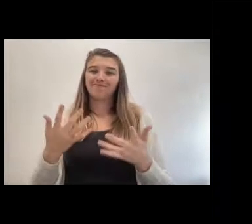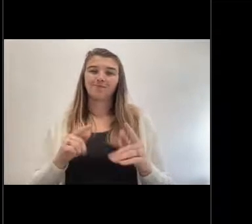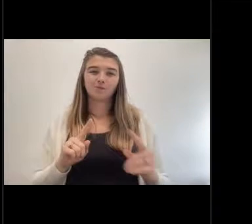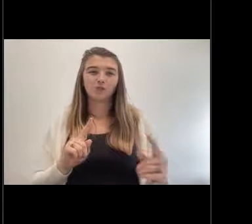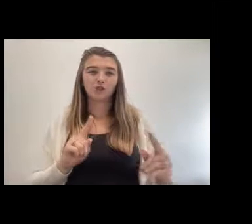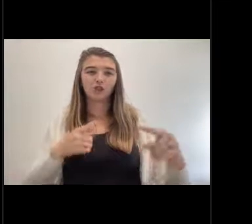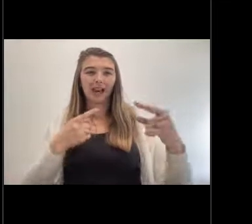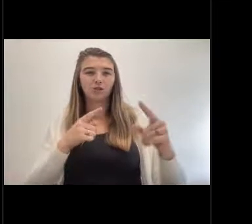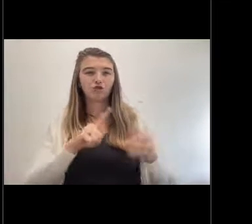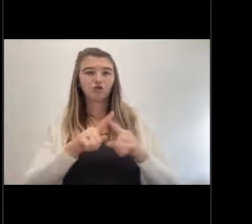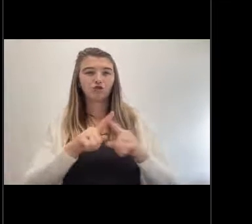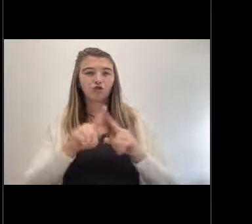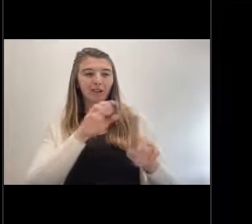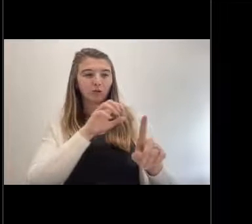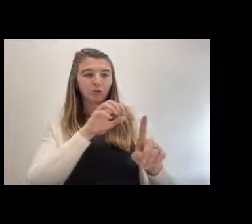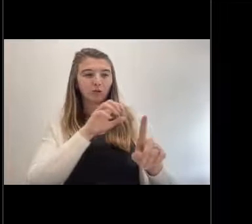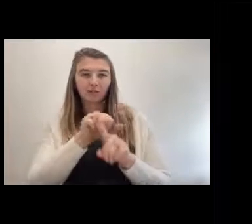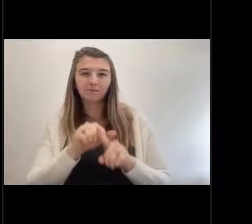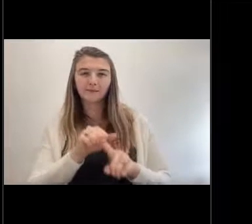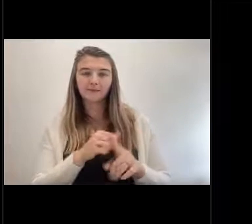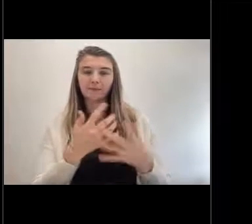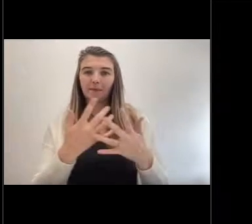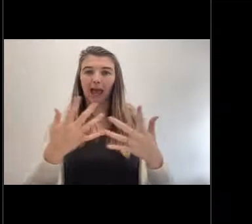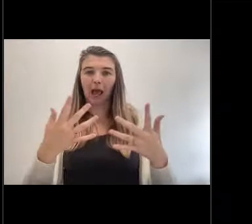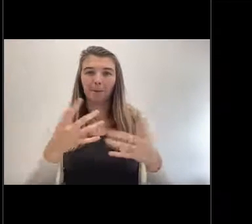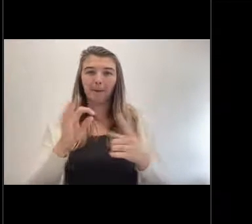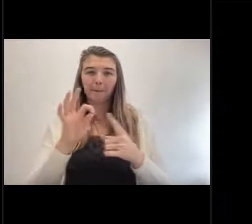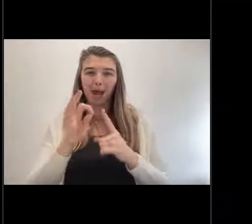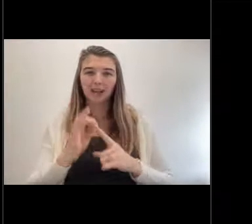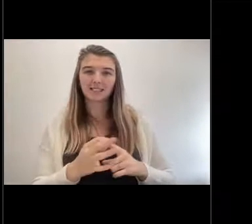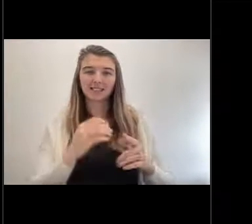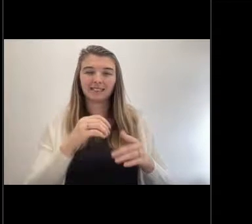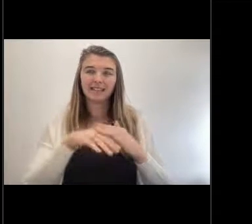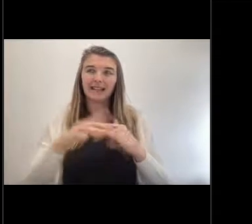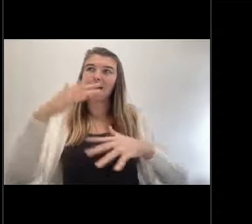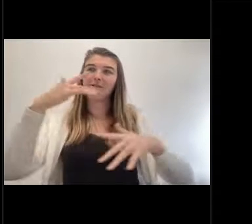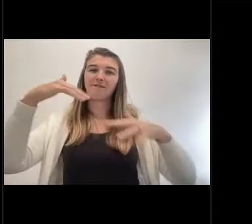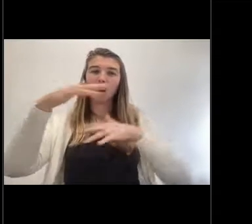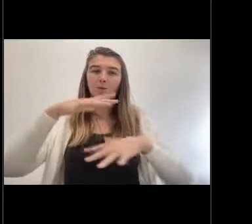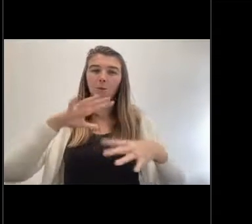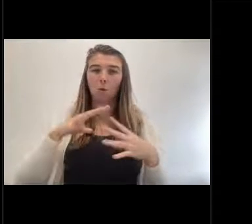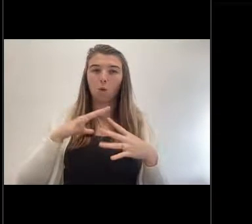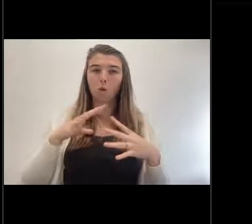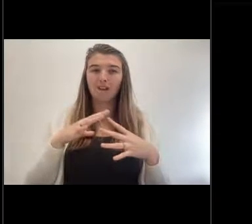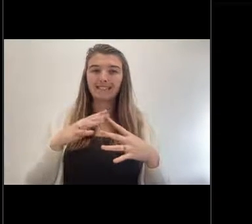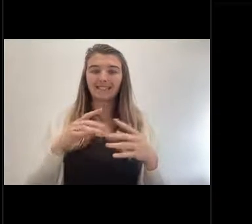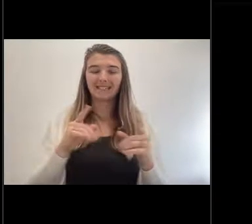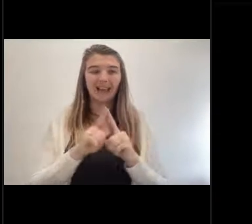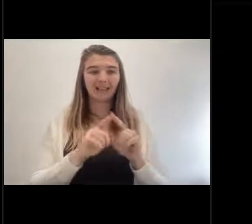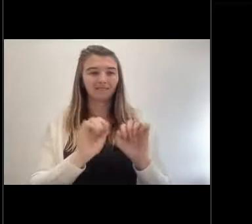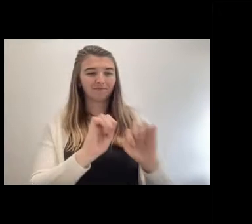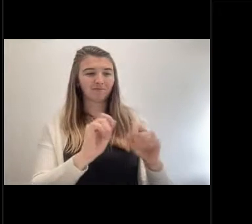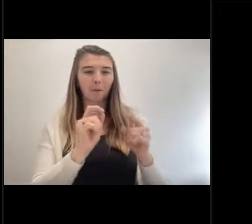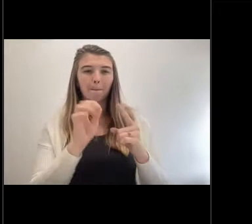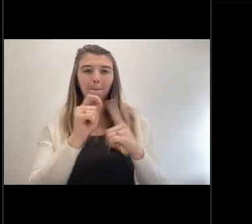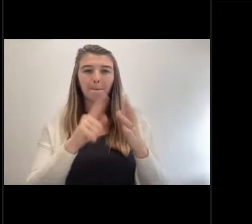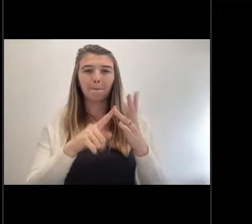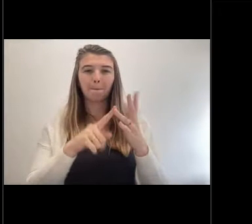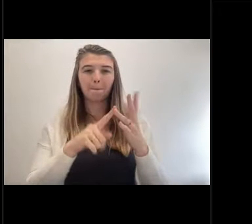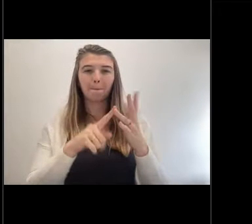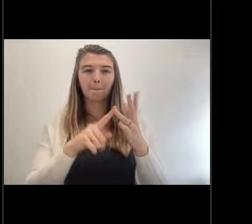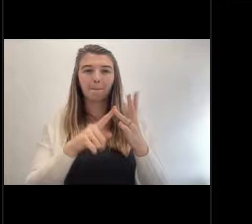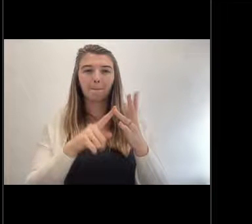how many particles are in the environment, and what are the kind of polymers that could be potentially